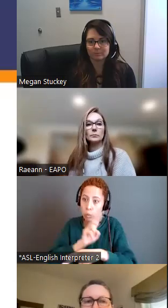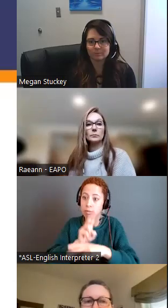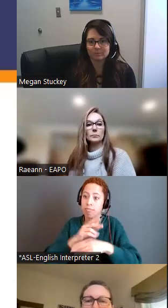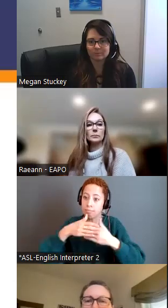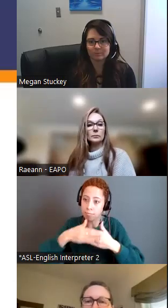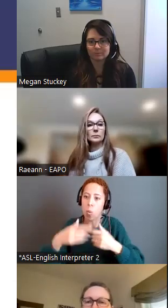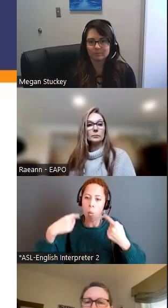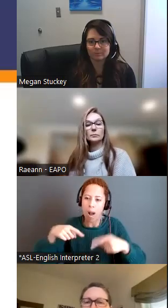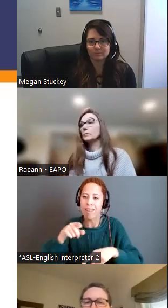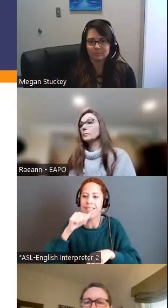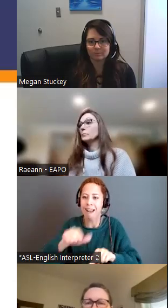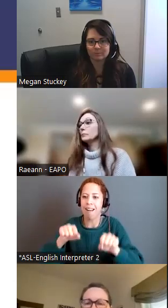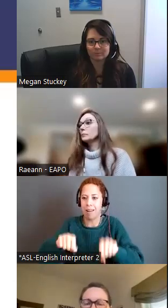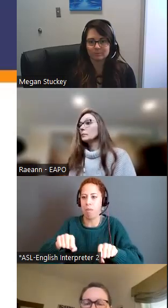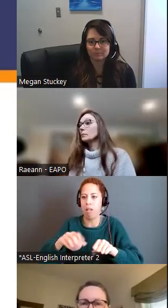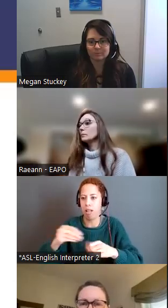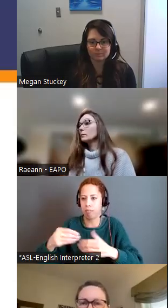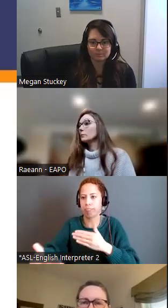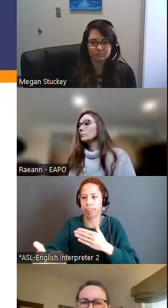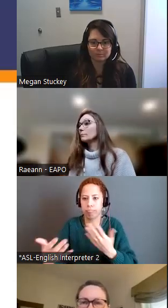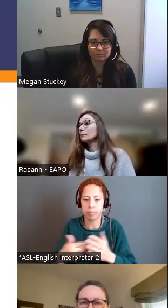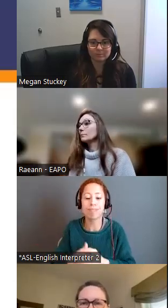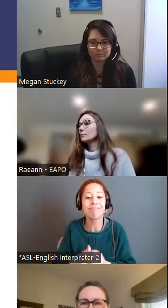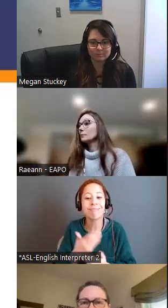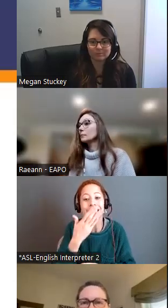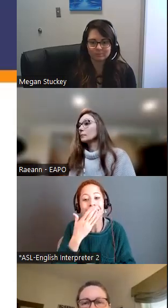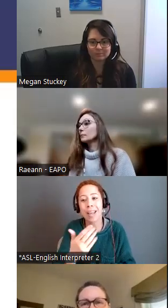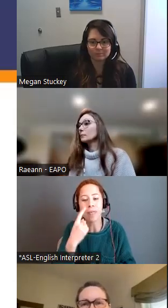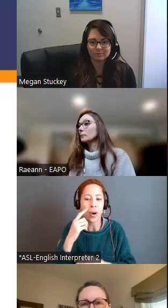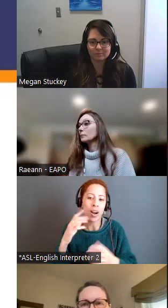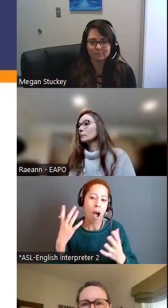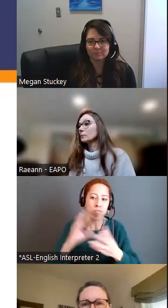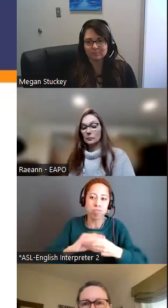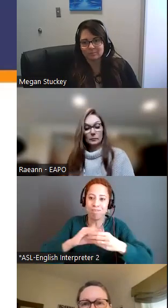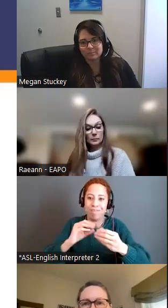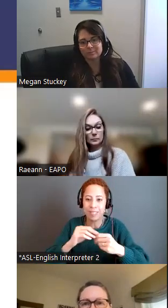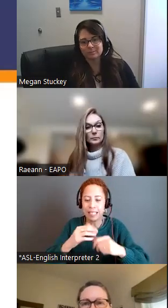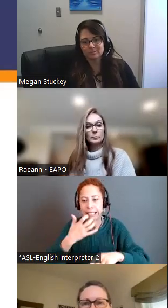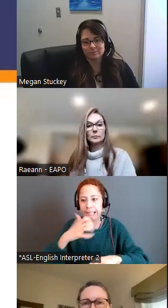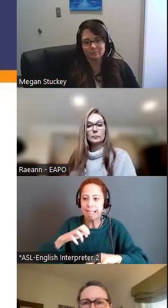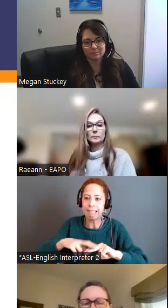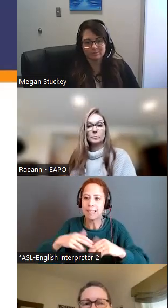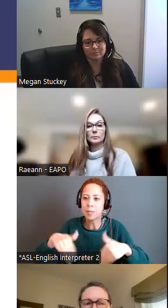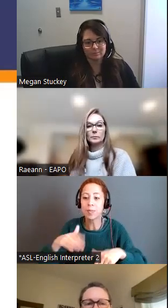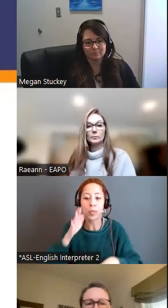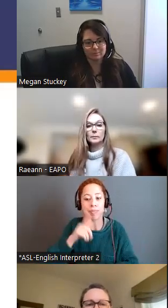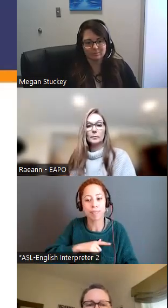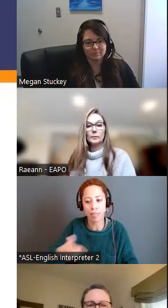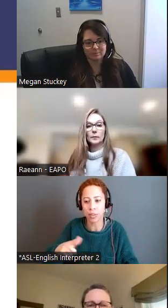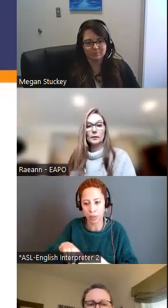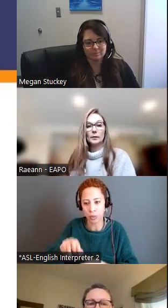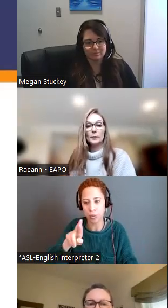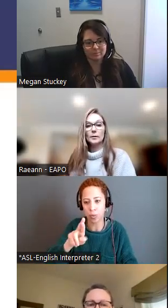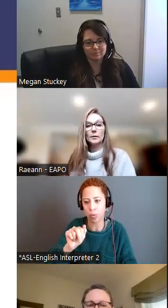All right. Thank you so much, Megan, for being on the hot seat. We really appreciate it. I'm going to hand it over to Rayanne.